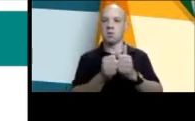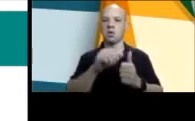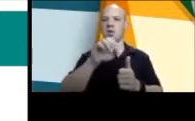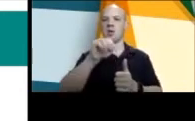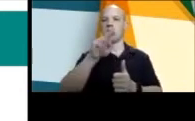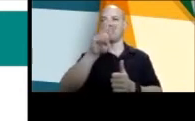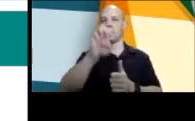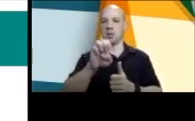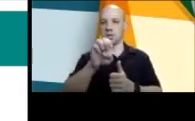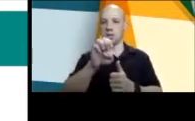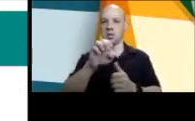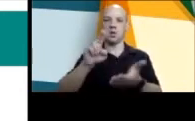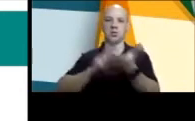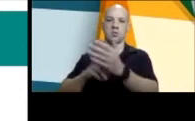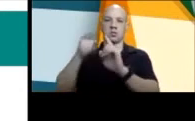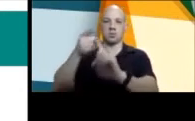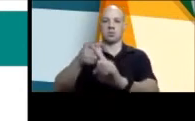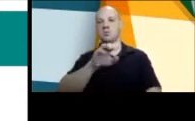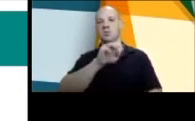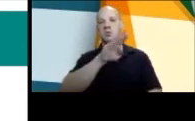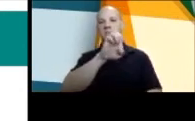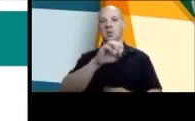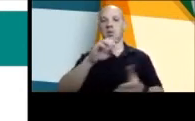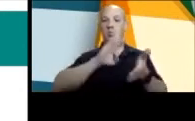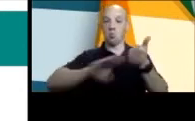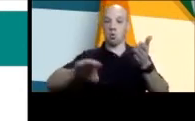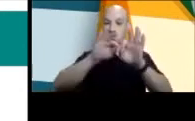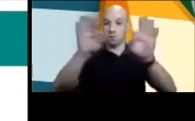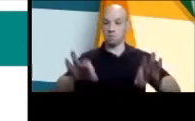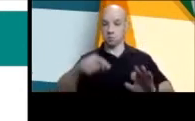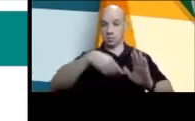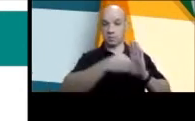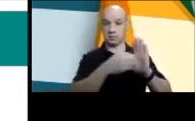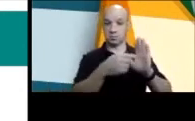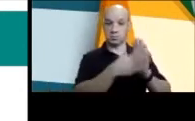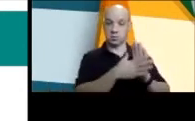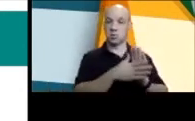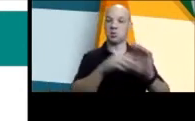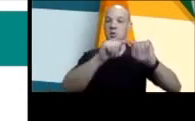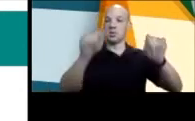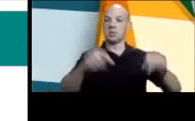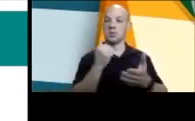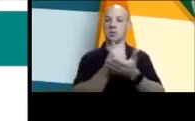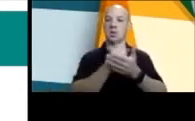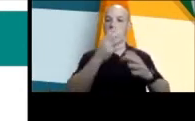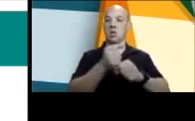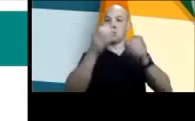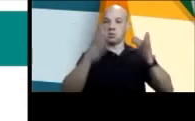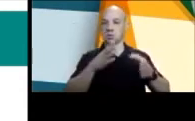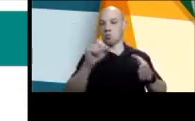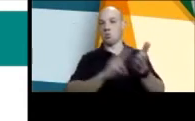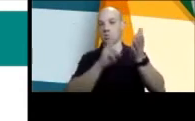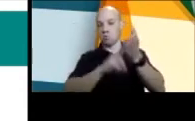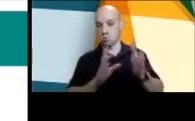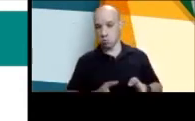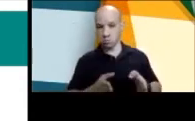contracting goals. MWBE waiver form. These document templates help recipients and or contractors